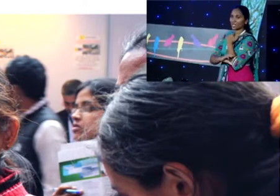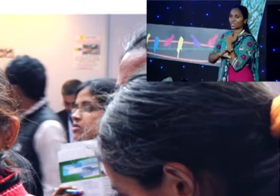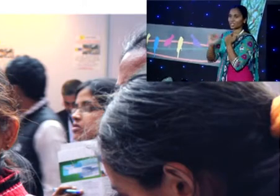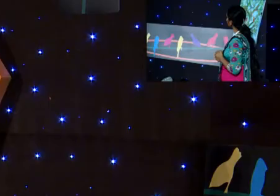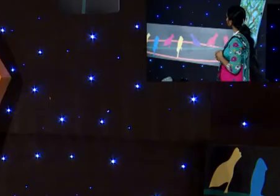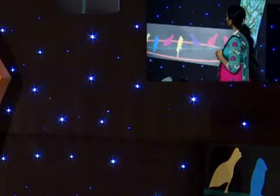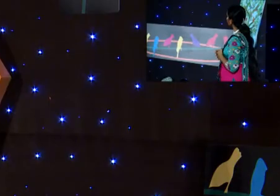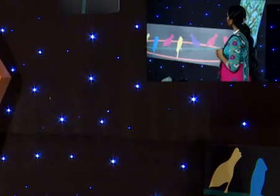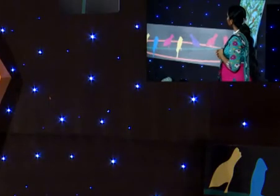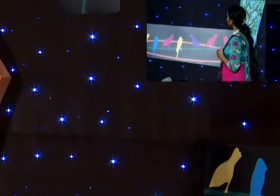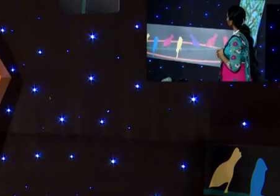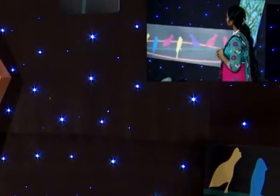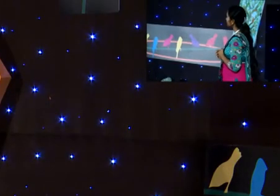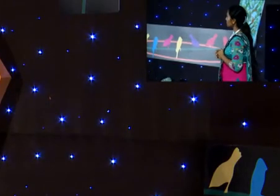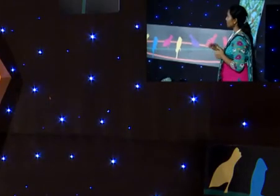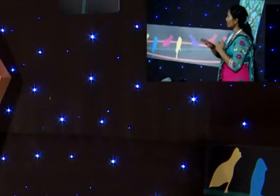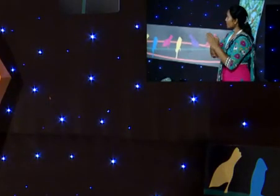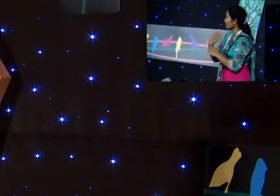And they kind of excited. And eventually, after